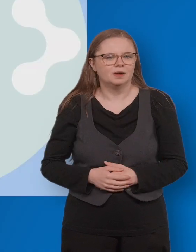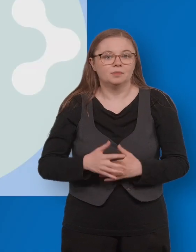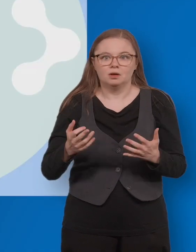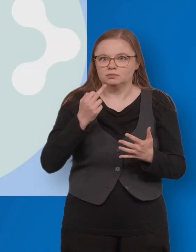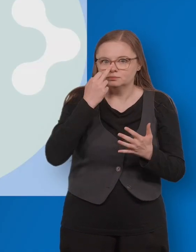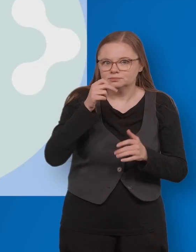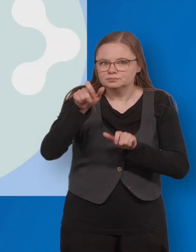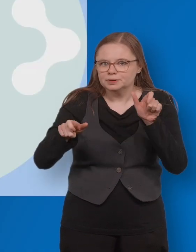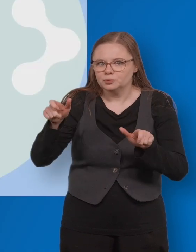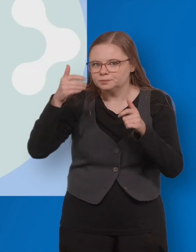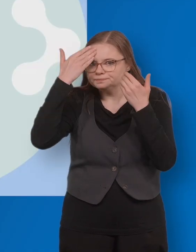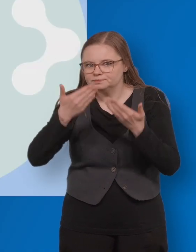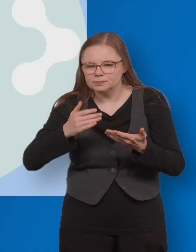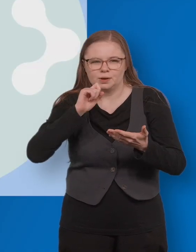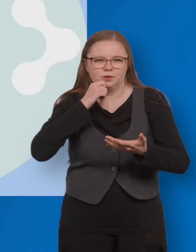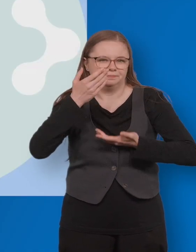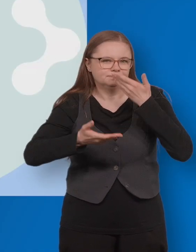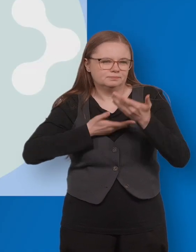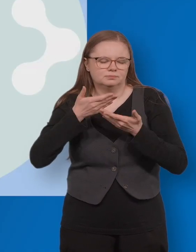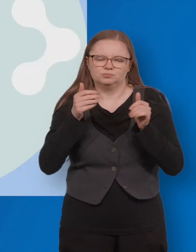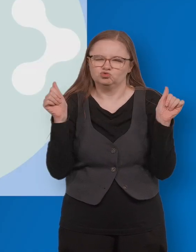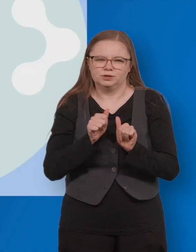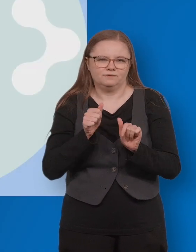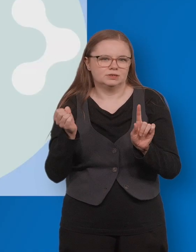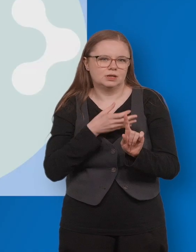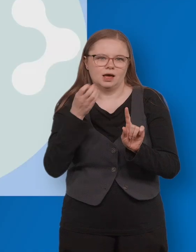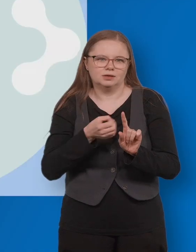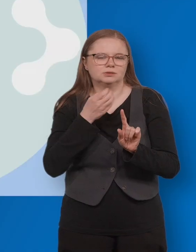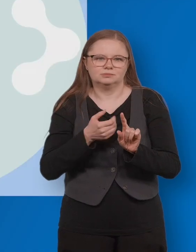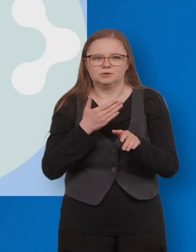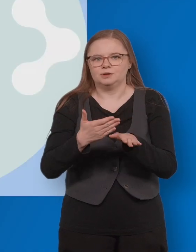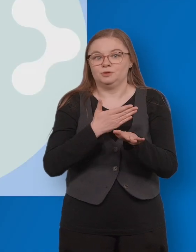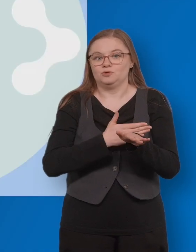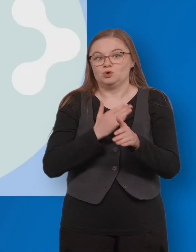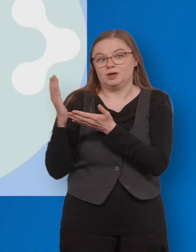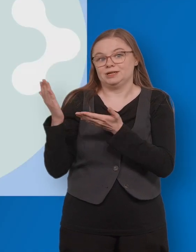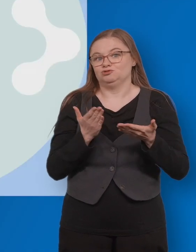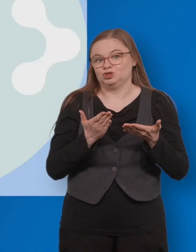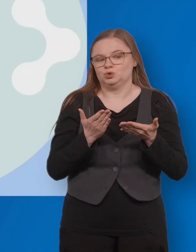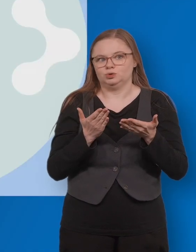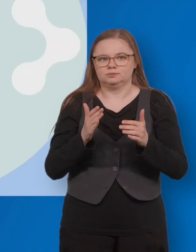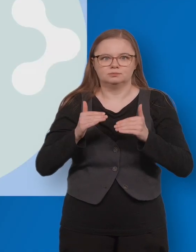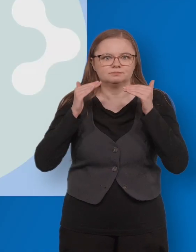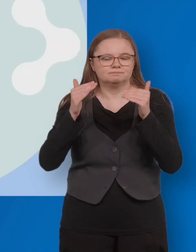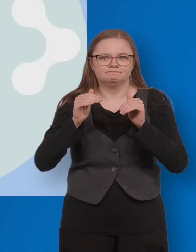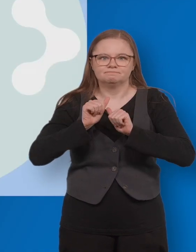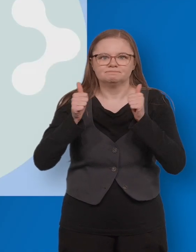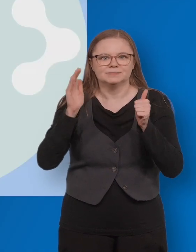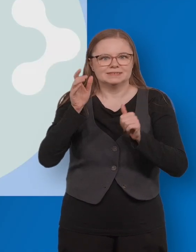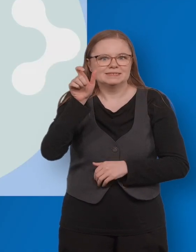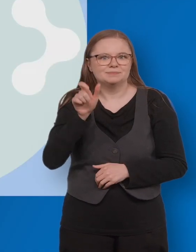people who are not, I'm just going to go through a few very quick slides before I introduce our very esteemed